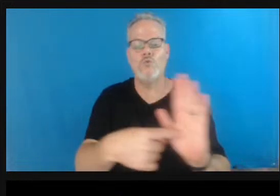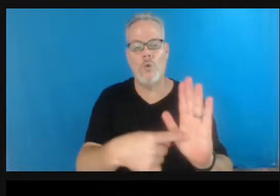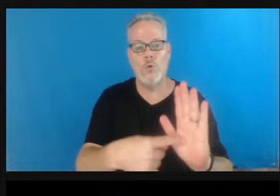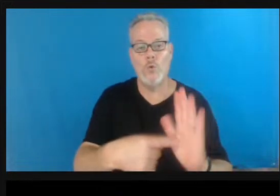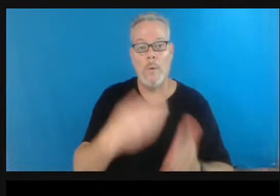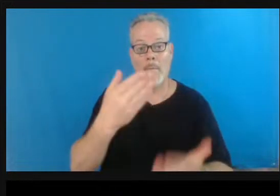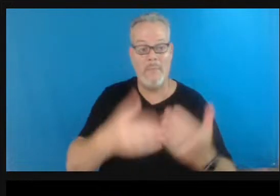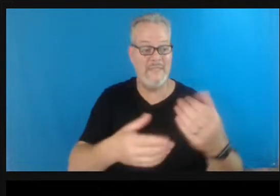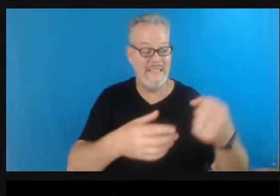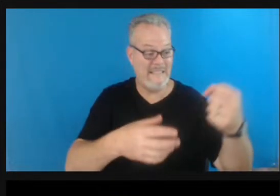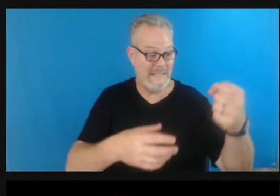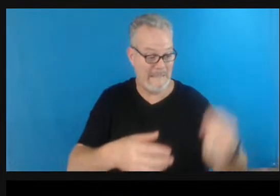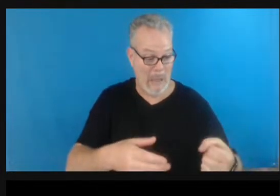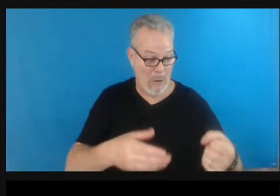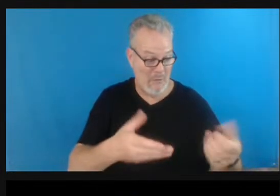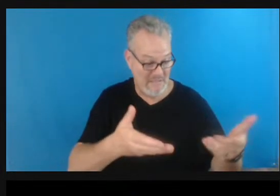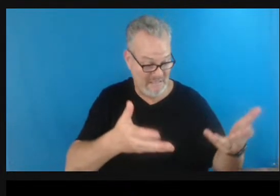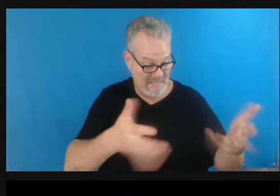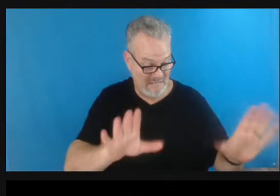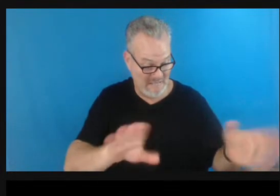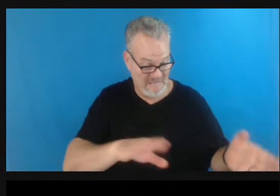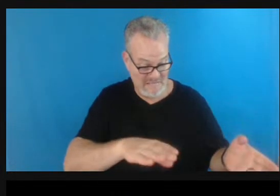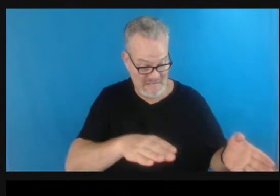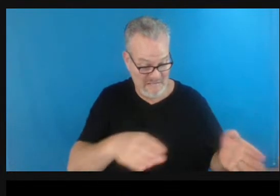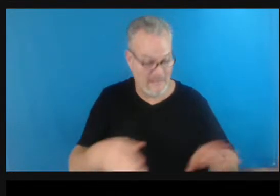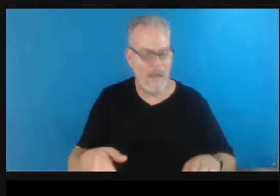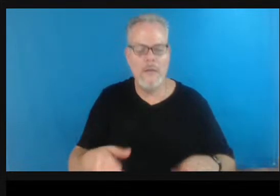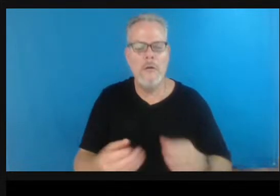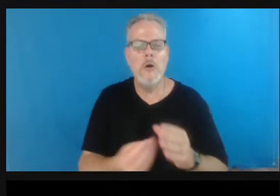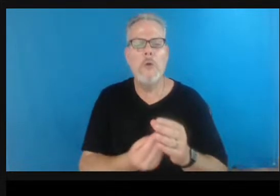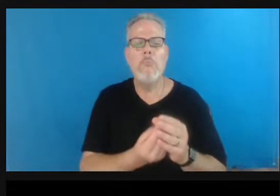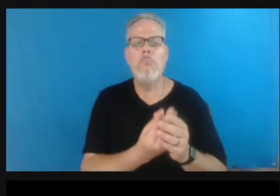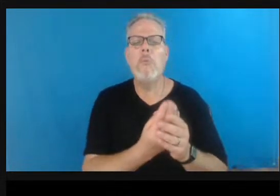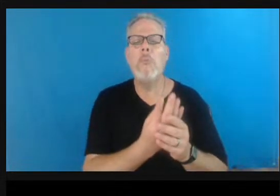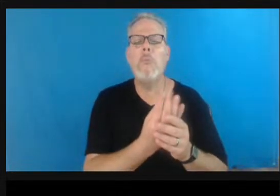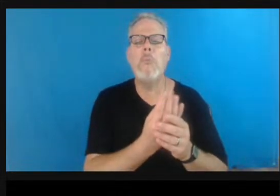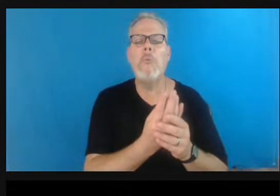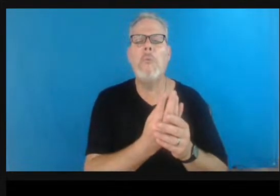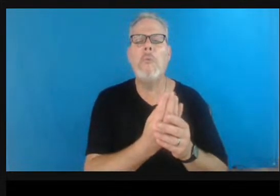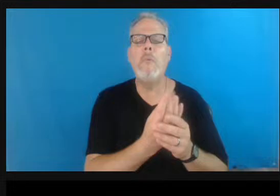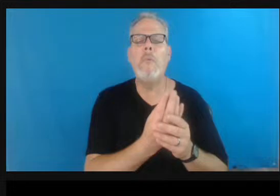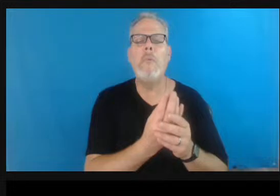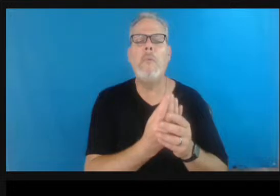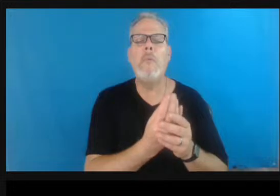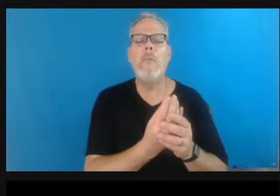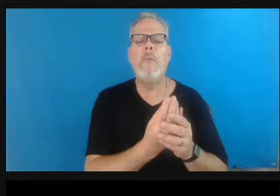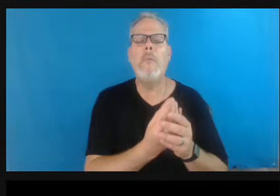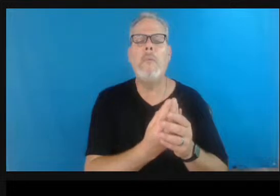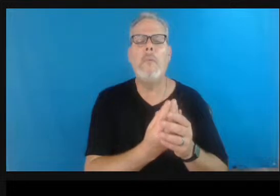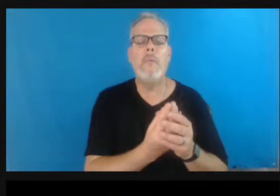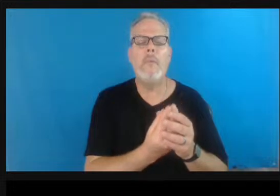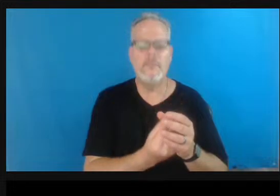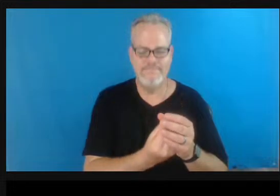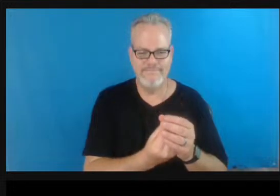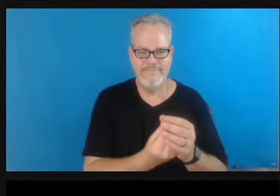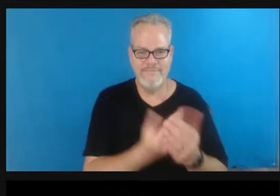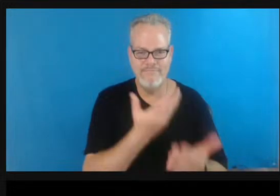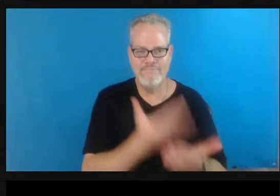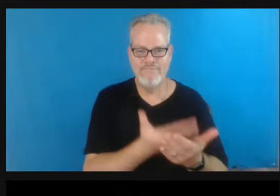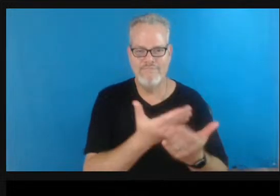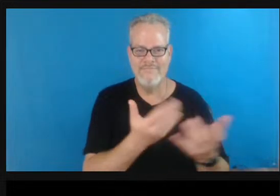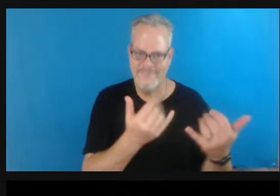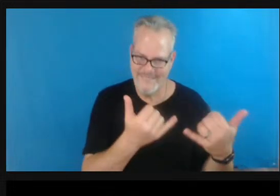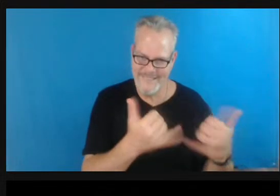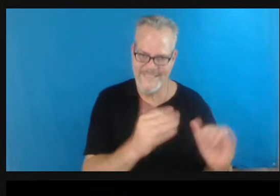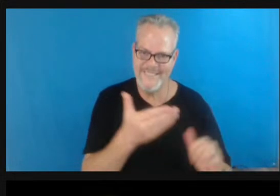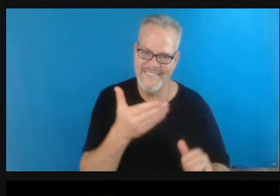dead or blocked or what have you. It's just putting out a very, very blast burst at the very end, just to show us that it's still there and still clear